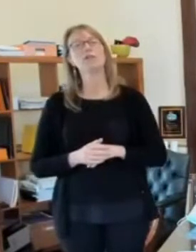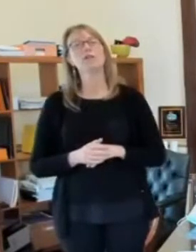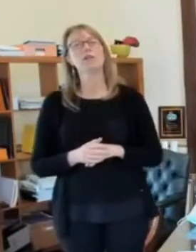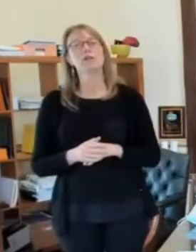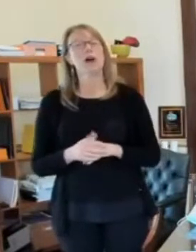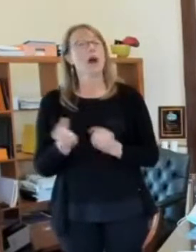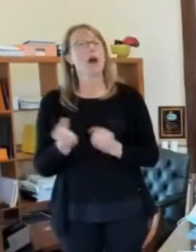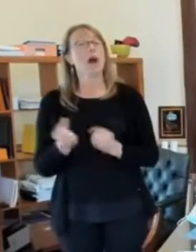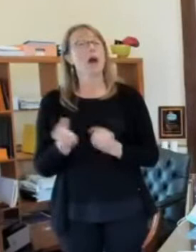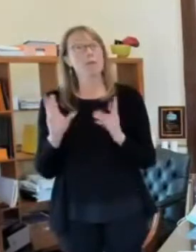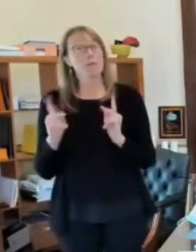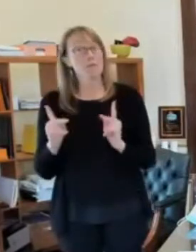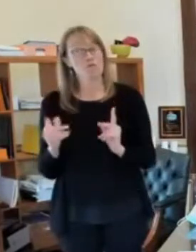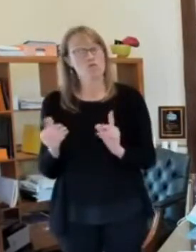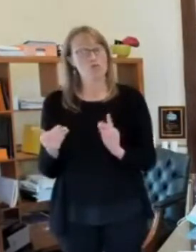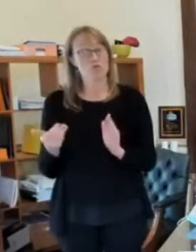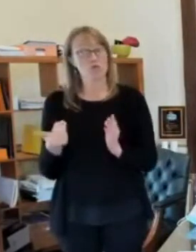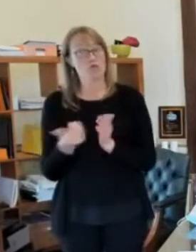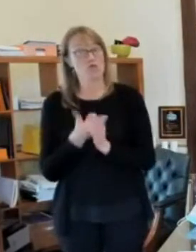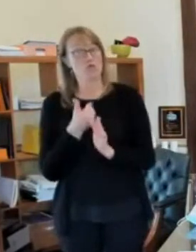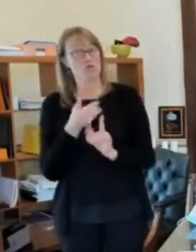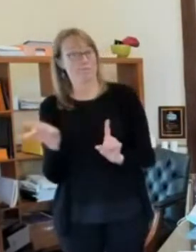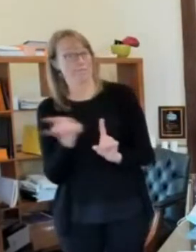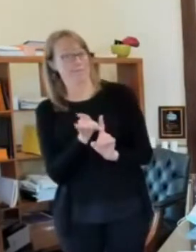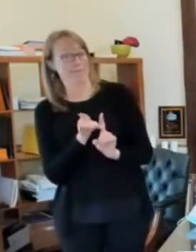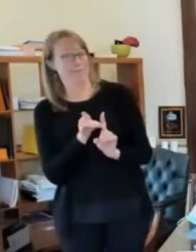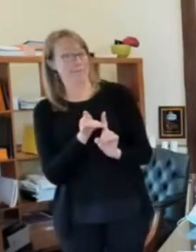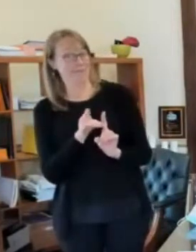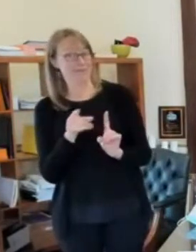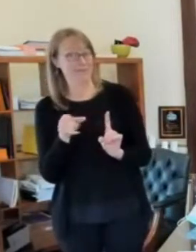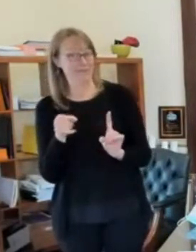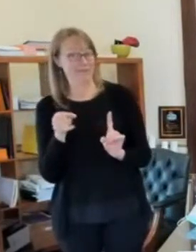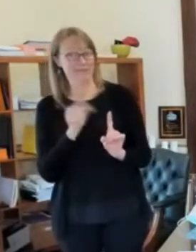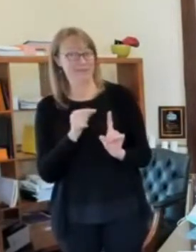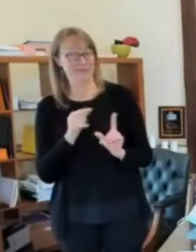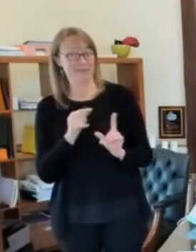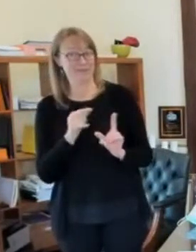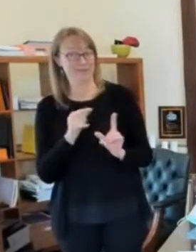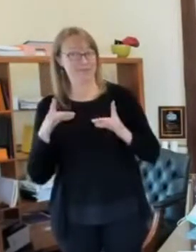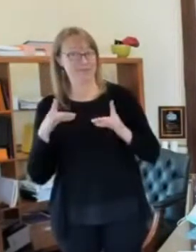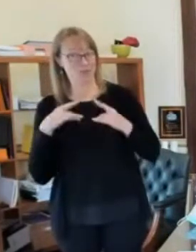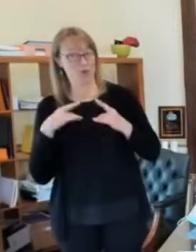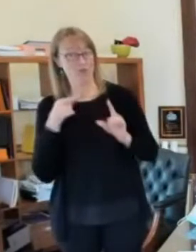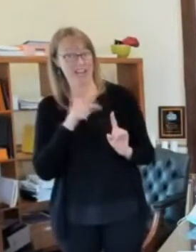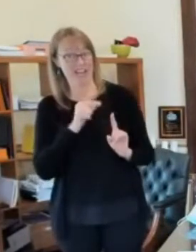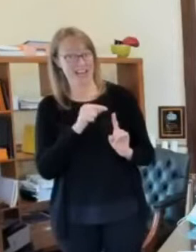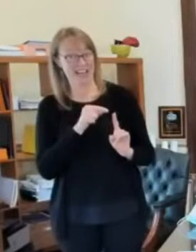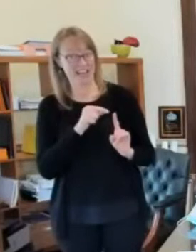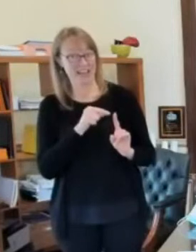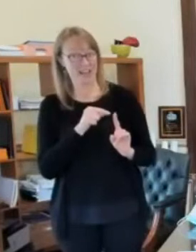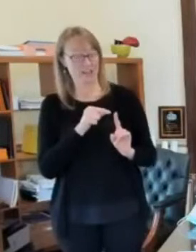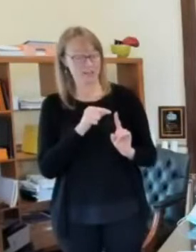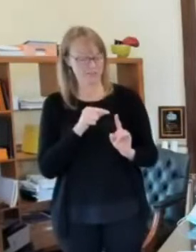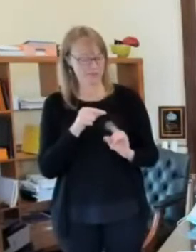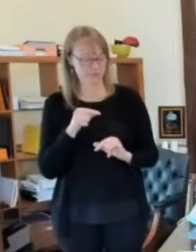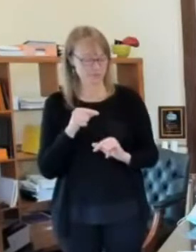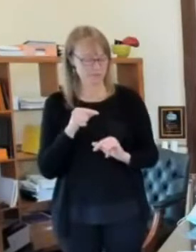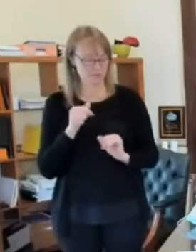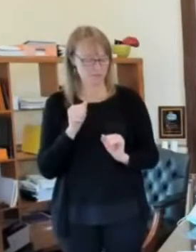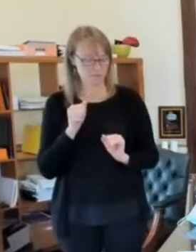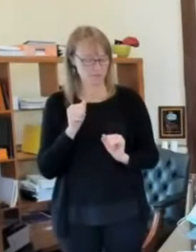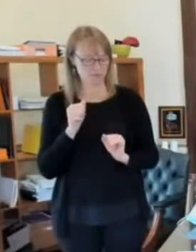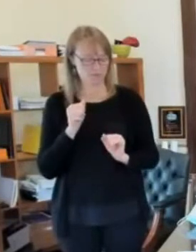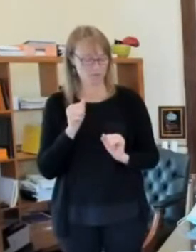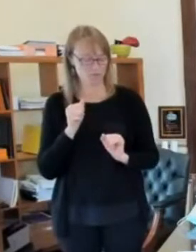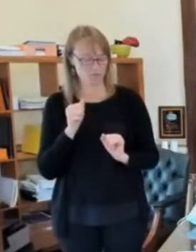new cases per 100,000 people, and that's how we get to 120,000 average cases. And that